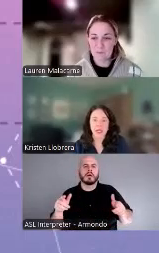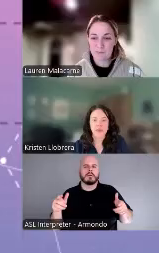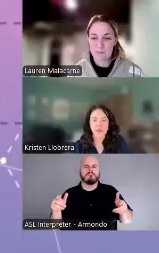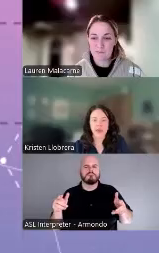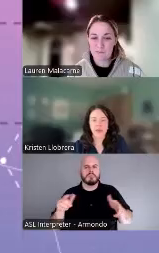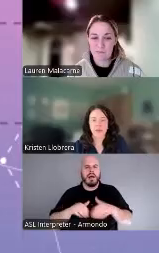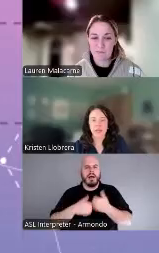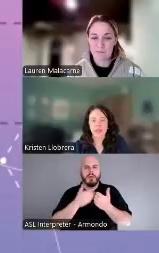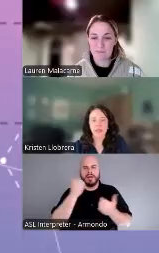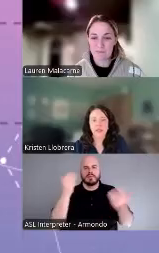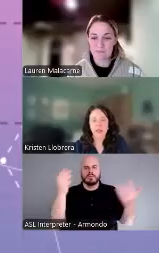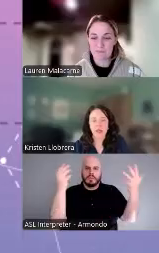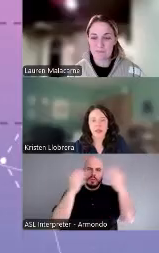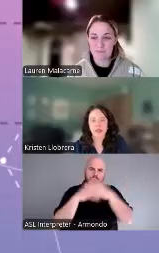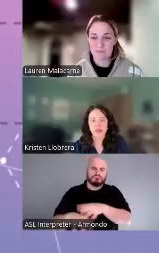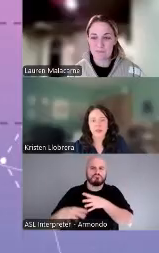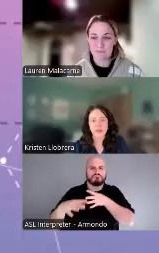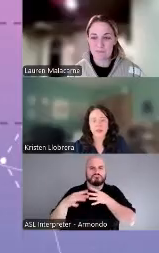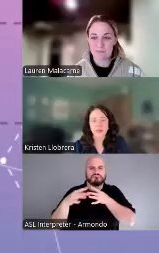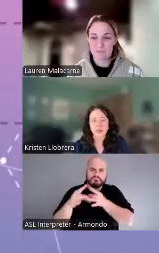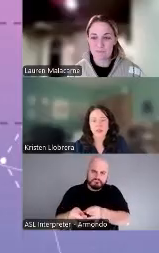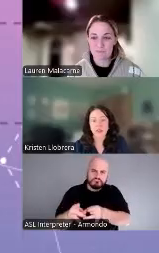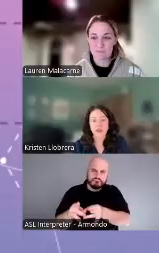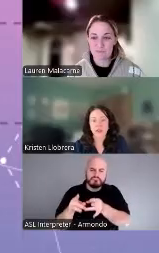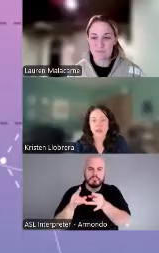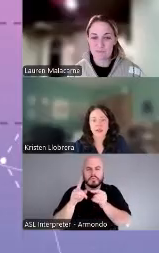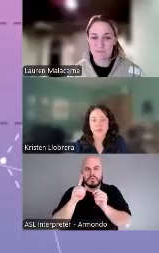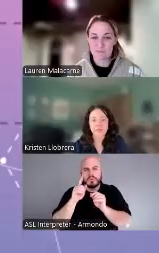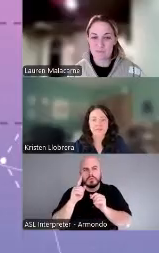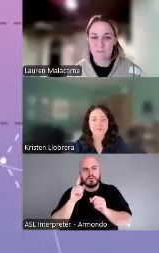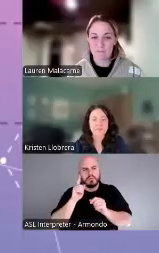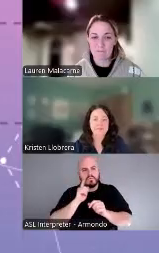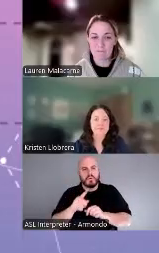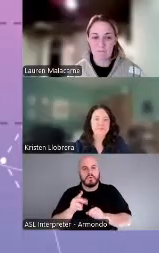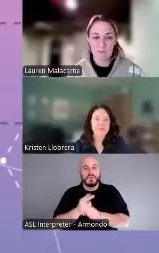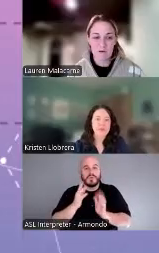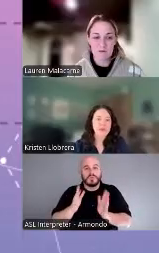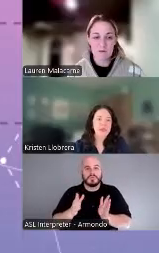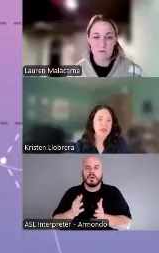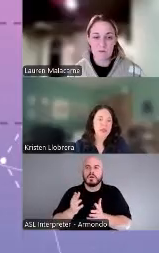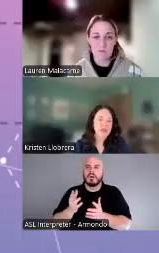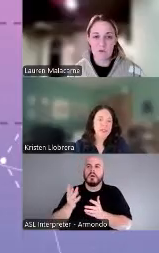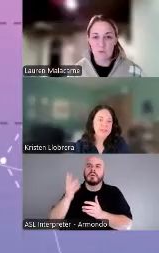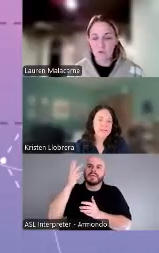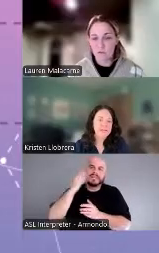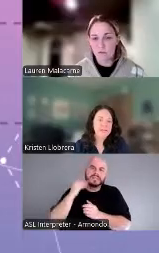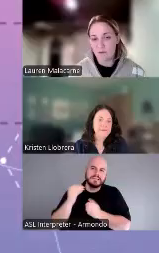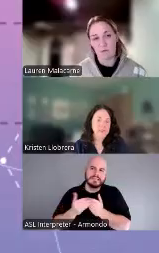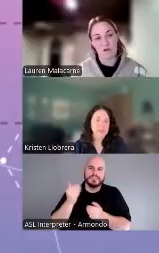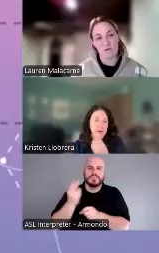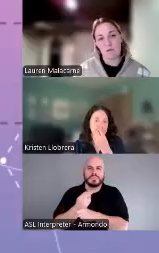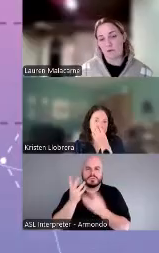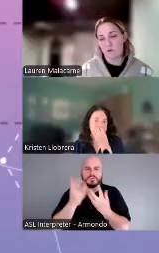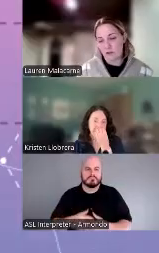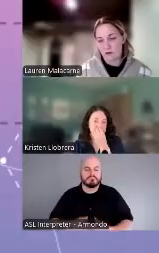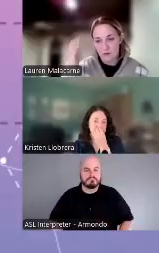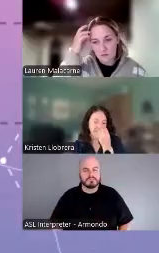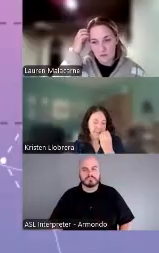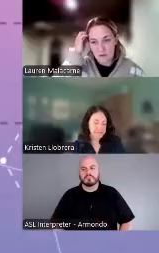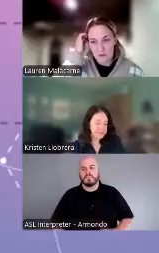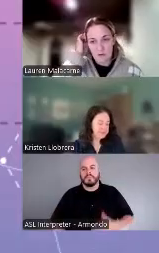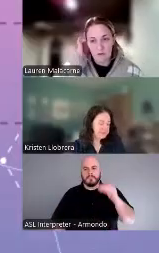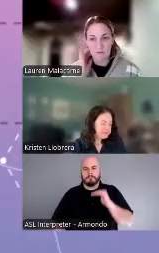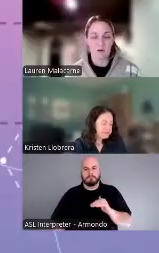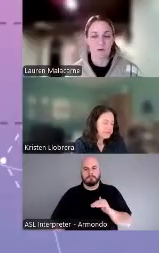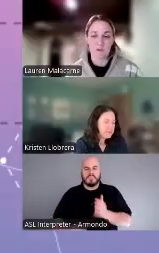streamline everything and make it user friendly. So to the point of plain language editing, so